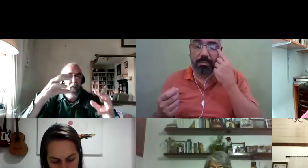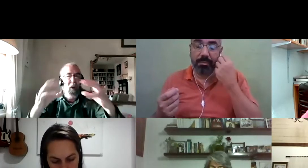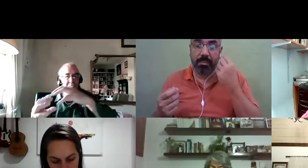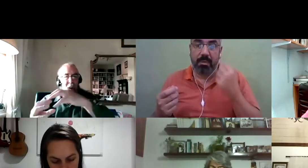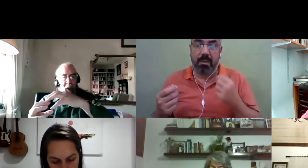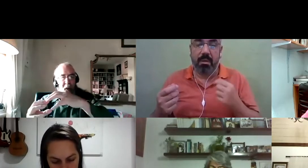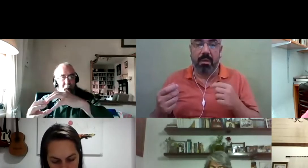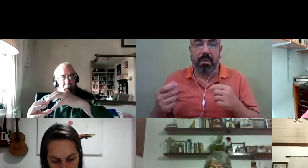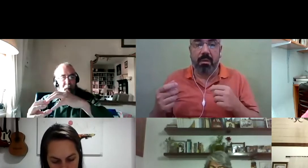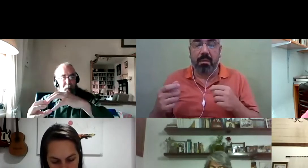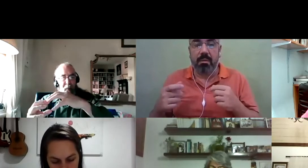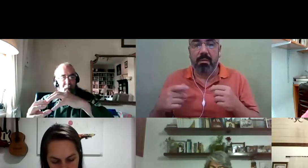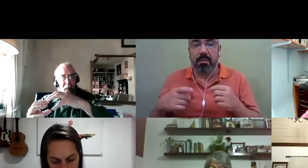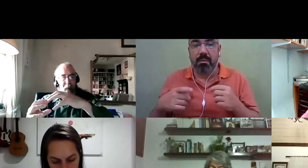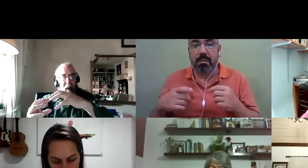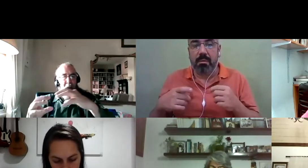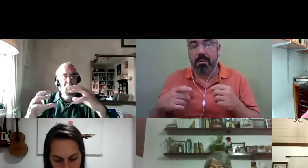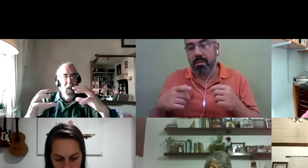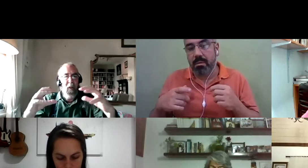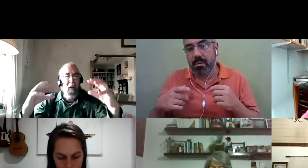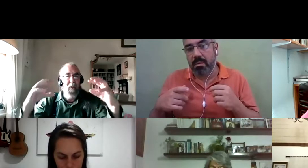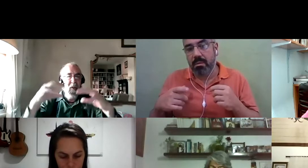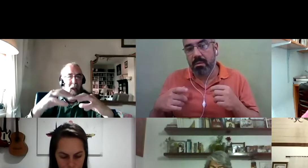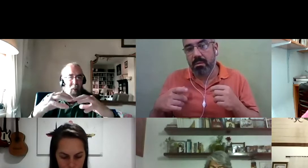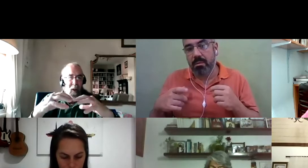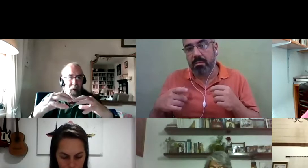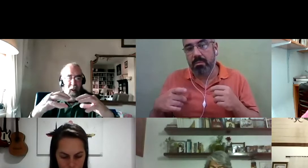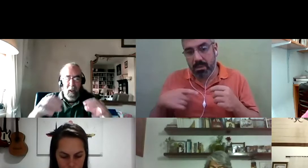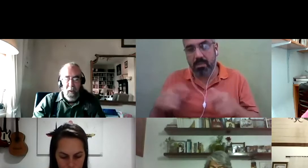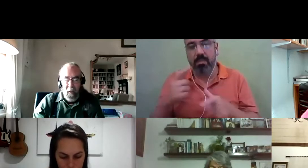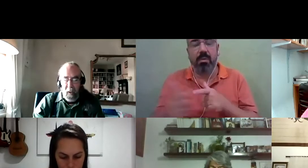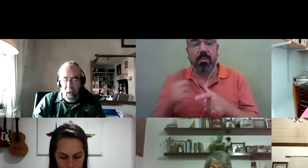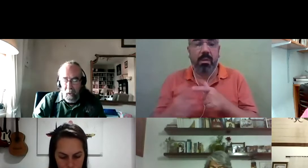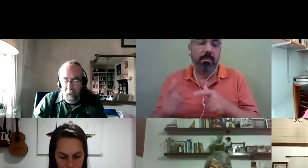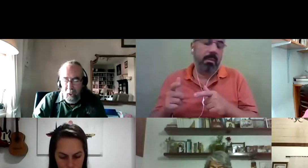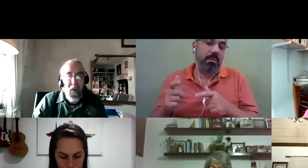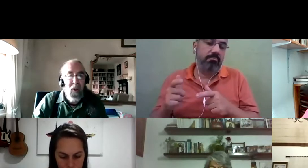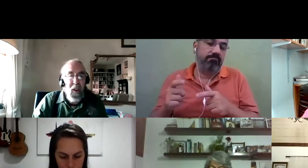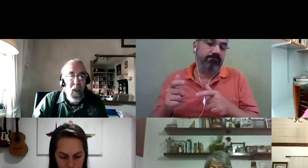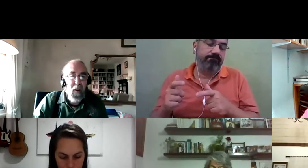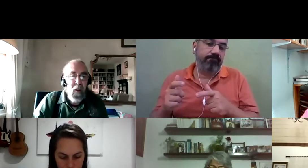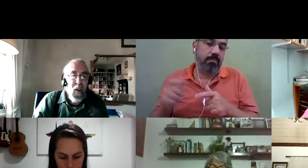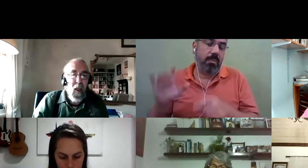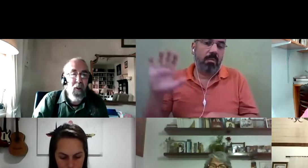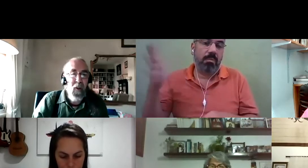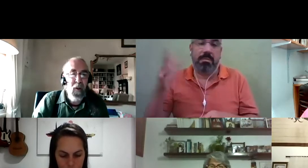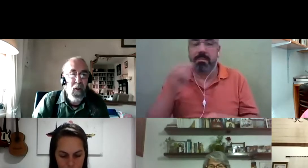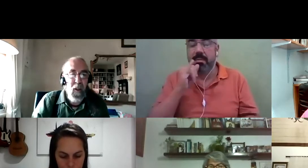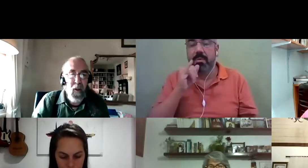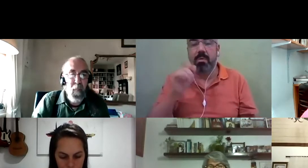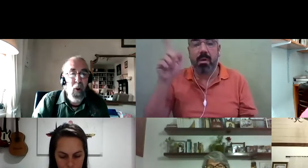enough to overcome the other, right? So you have a stalemate. And Argentina